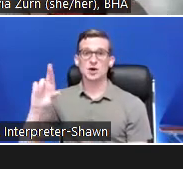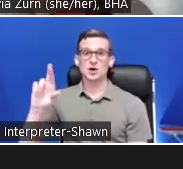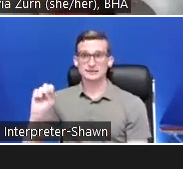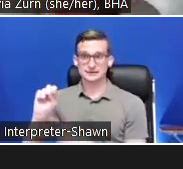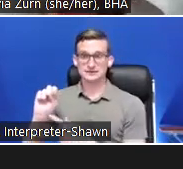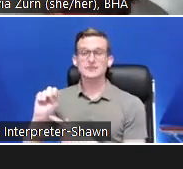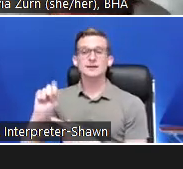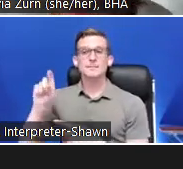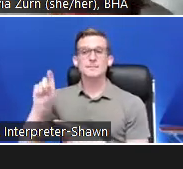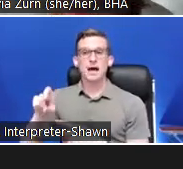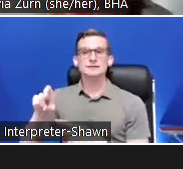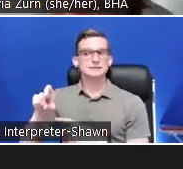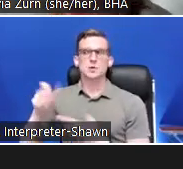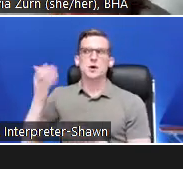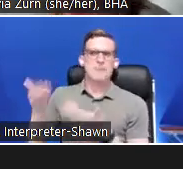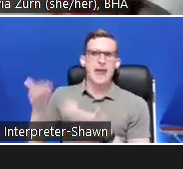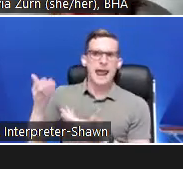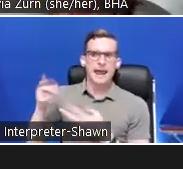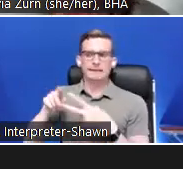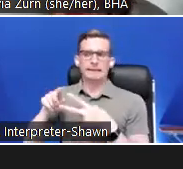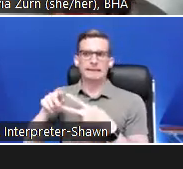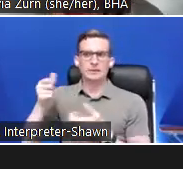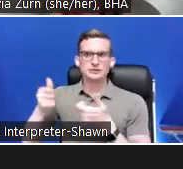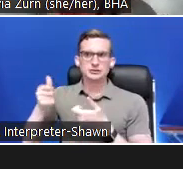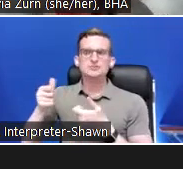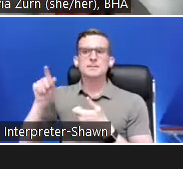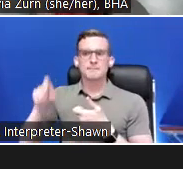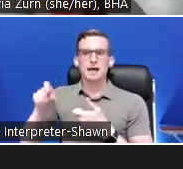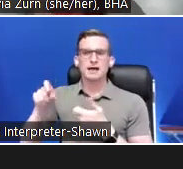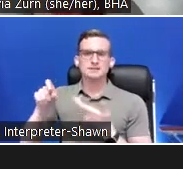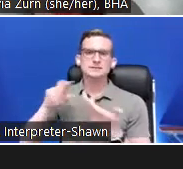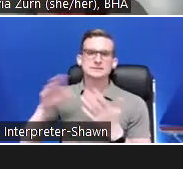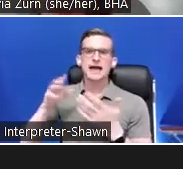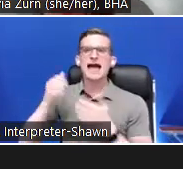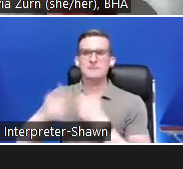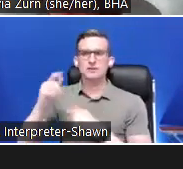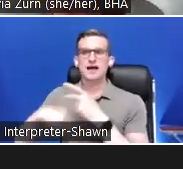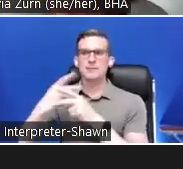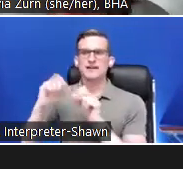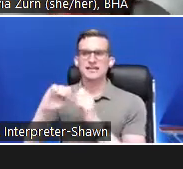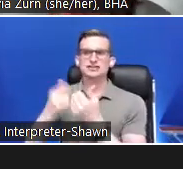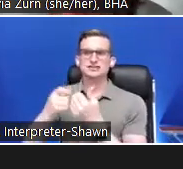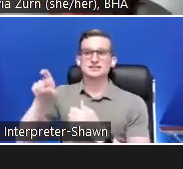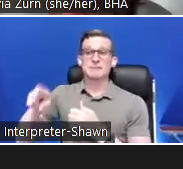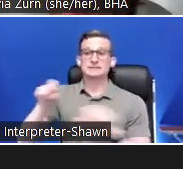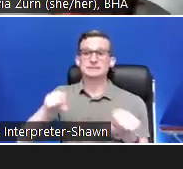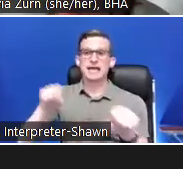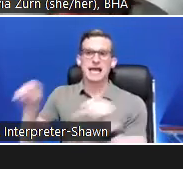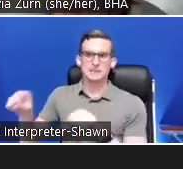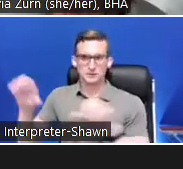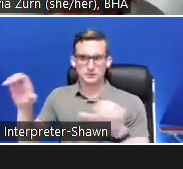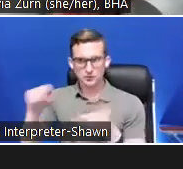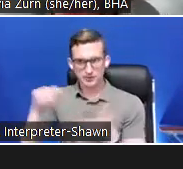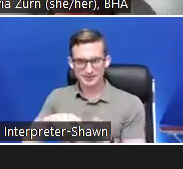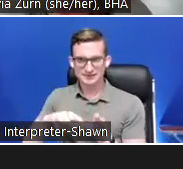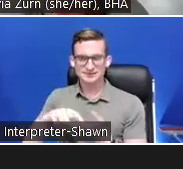was just some confusion if every type of agency needs to be able to do this, or if it's just the response